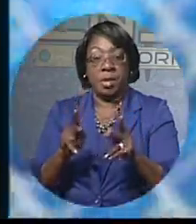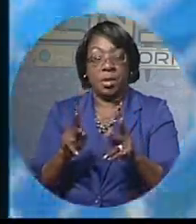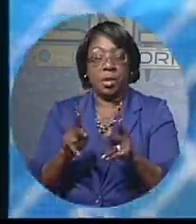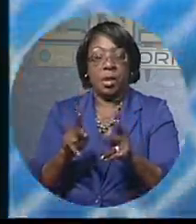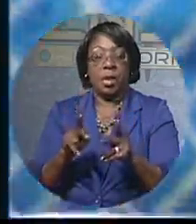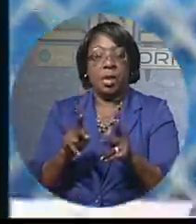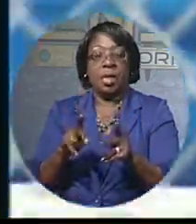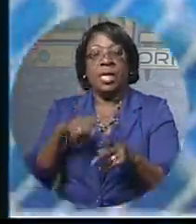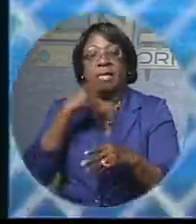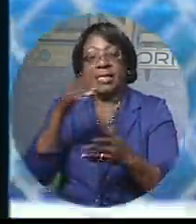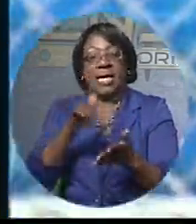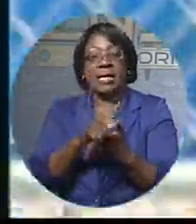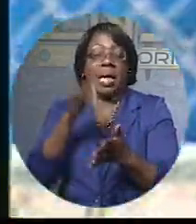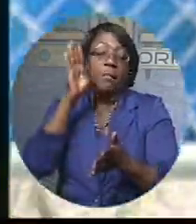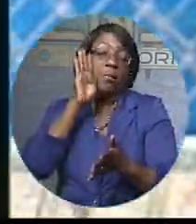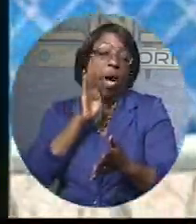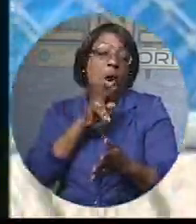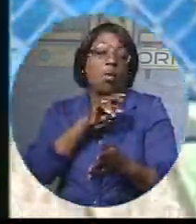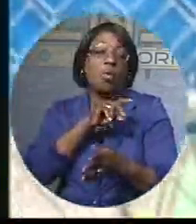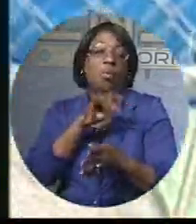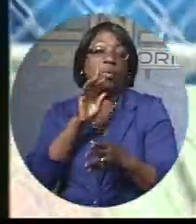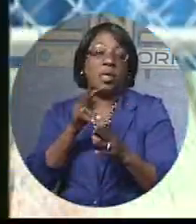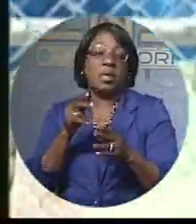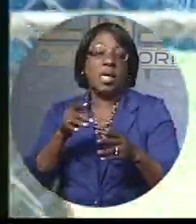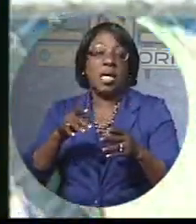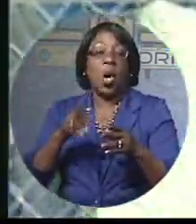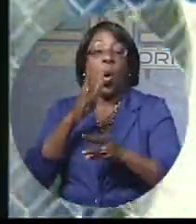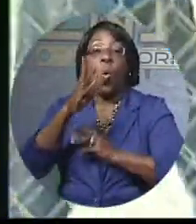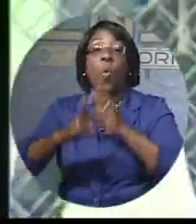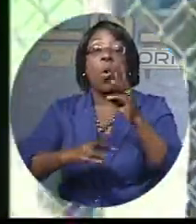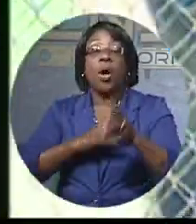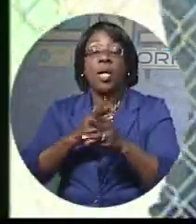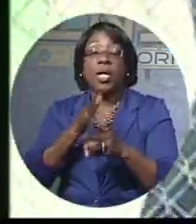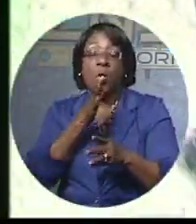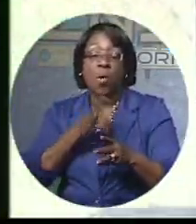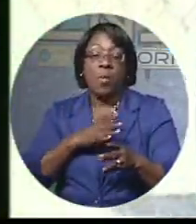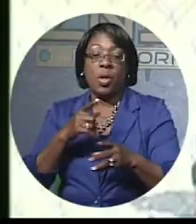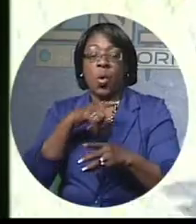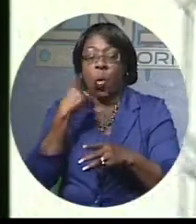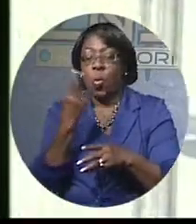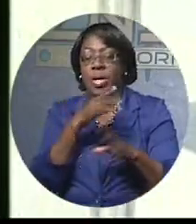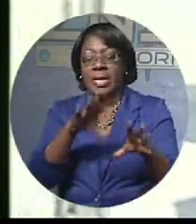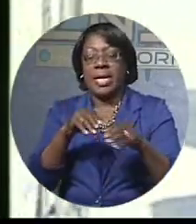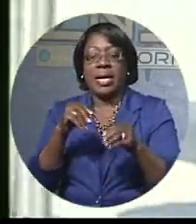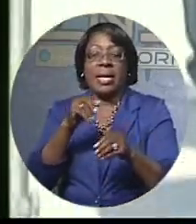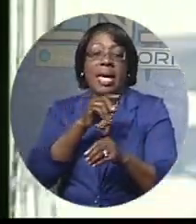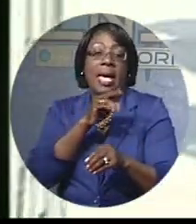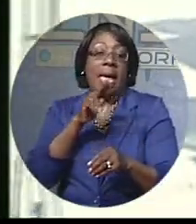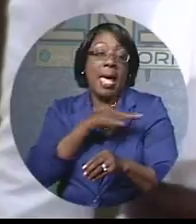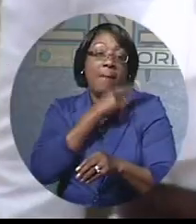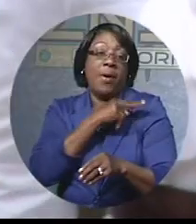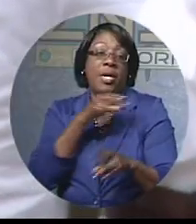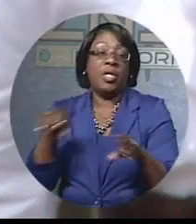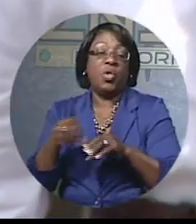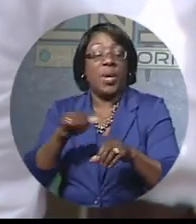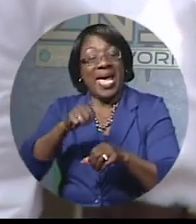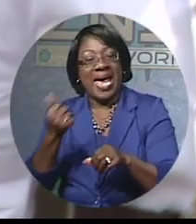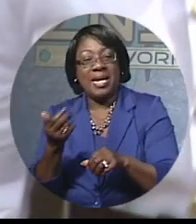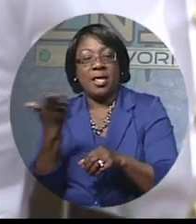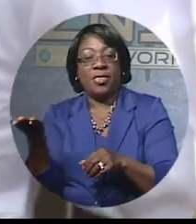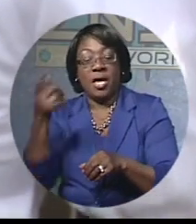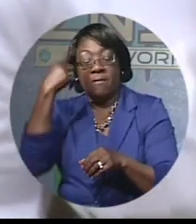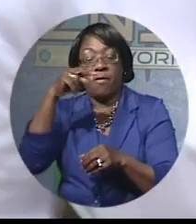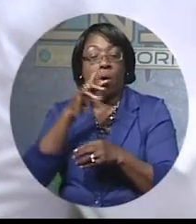James also testified that Brown Cox was a worldly woman who could get Hepburn to do anything for her. The trial continues